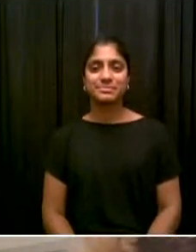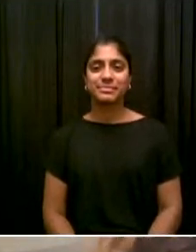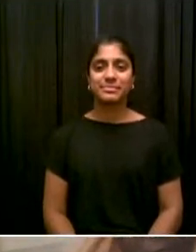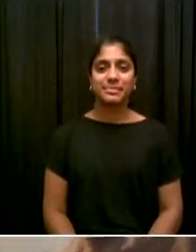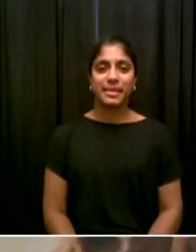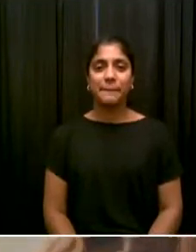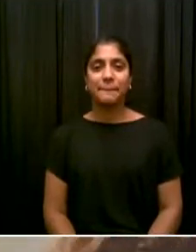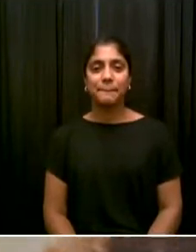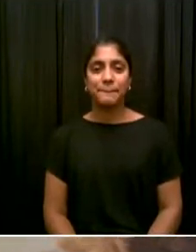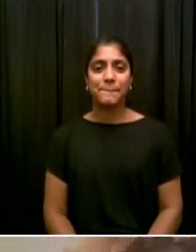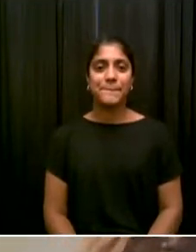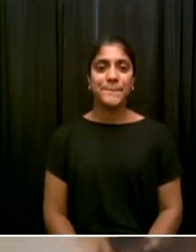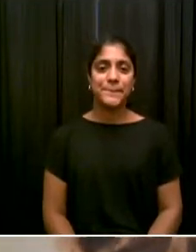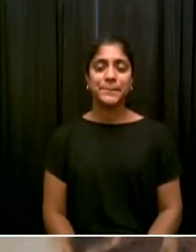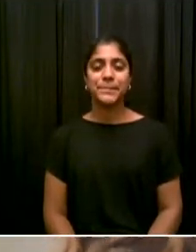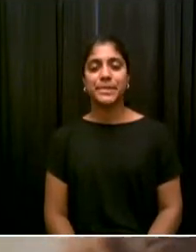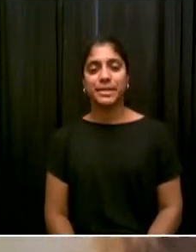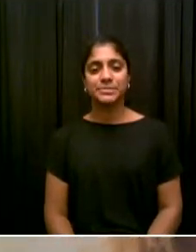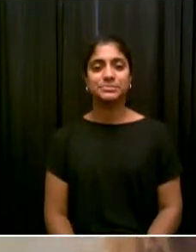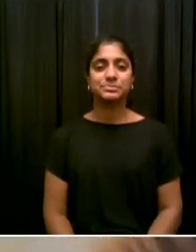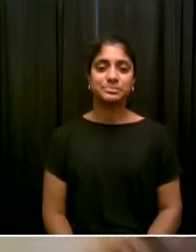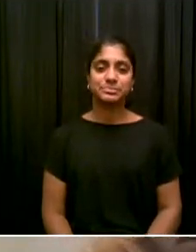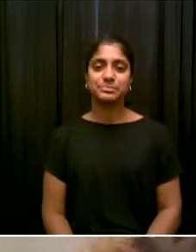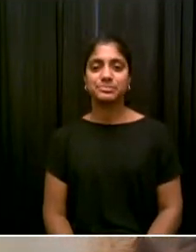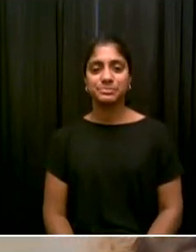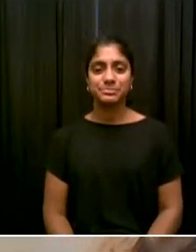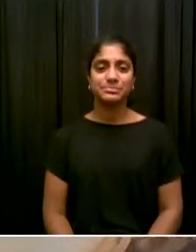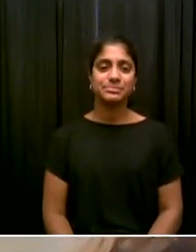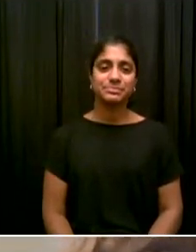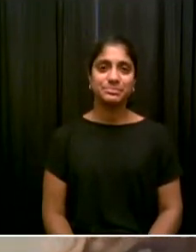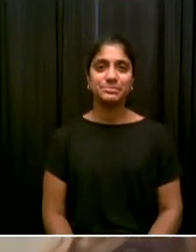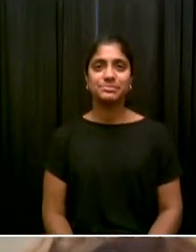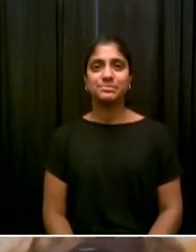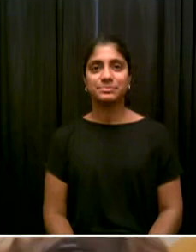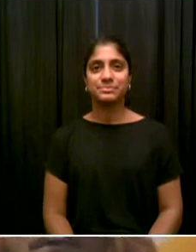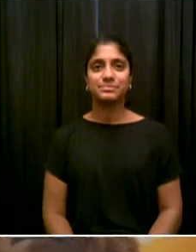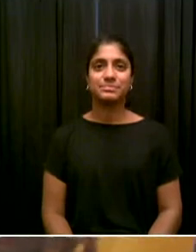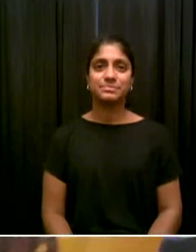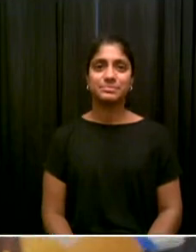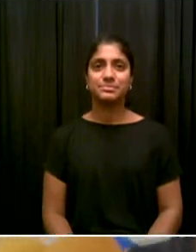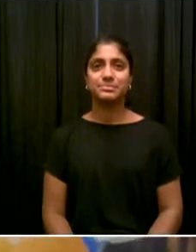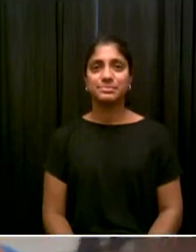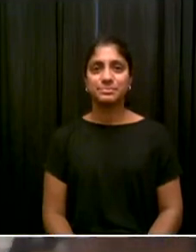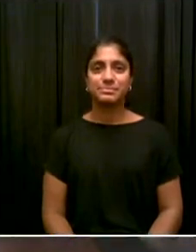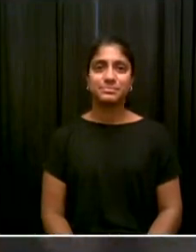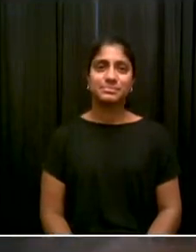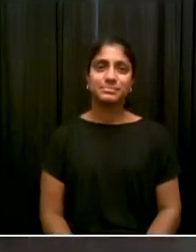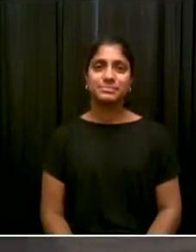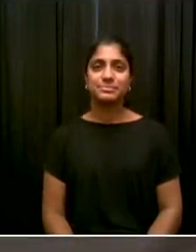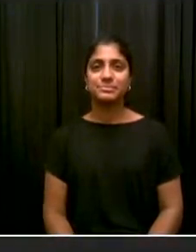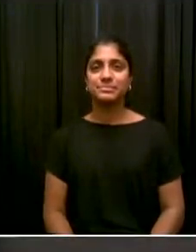the world. We'll just have to get used to it.